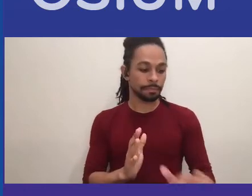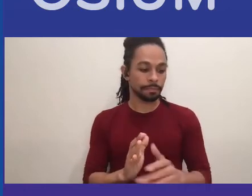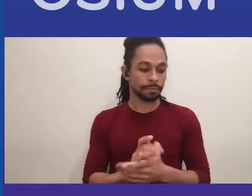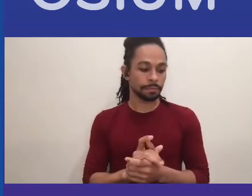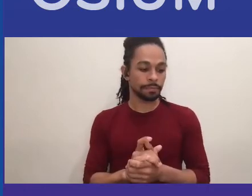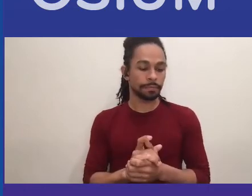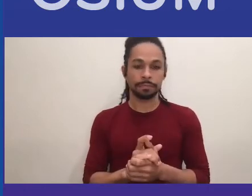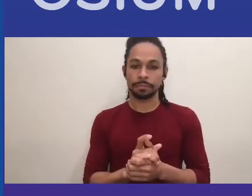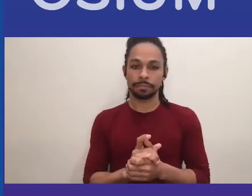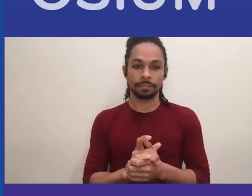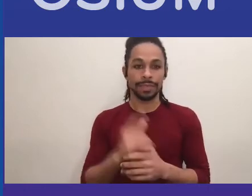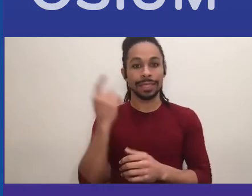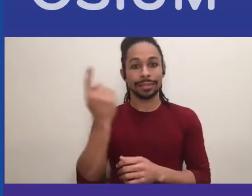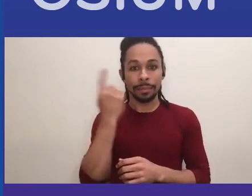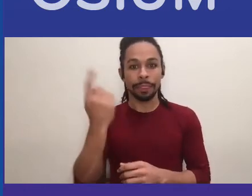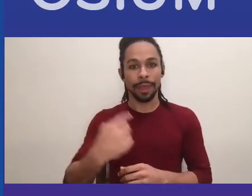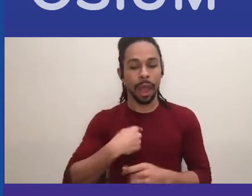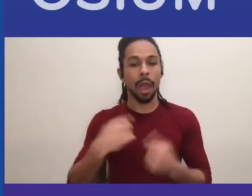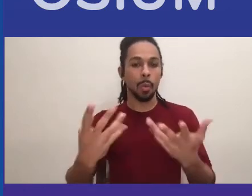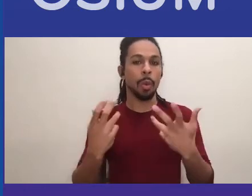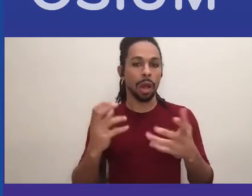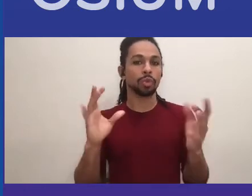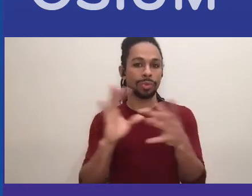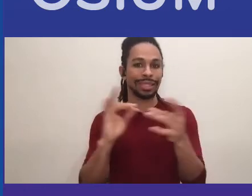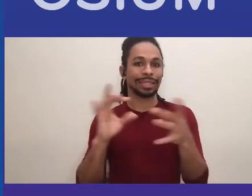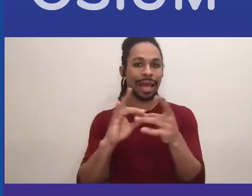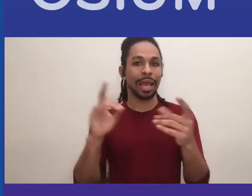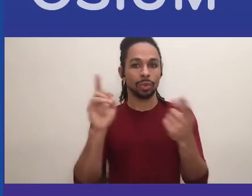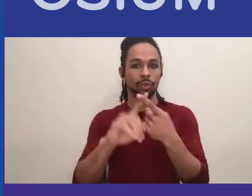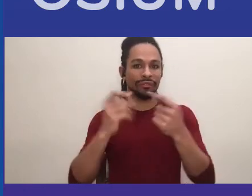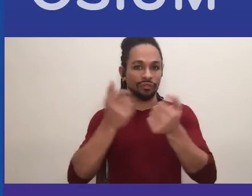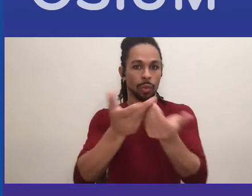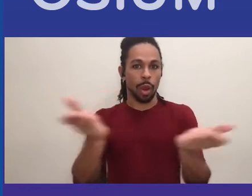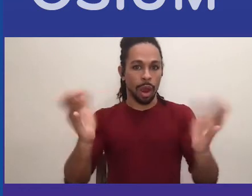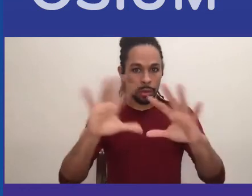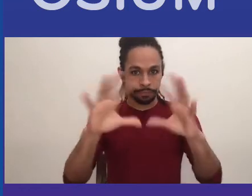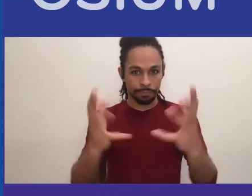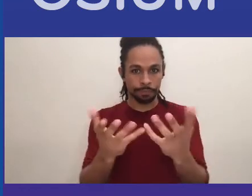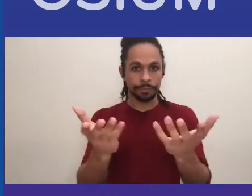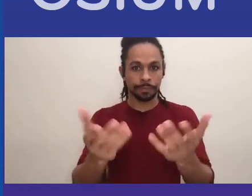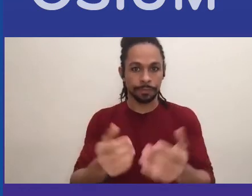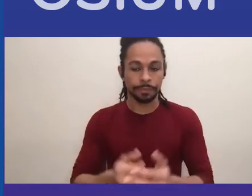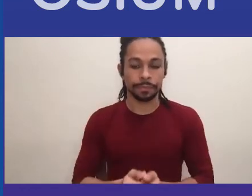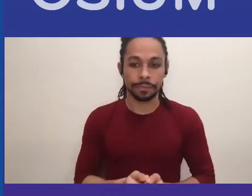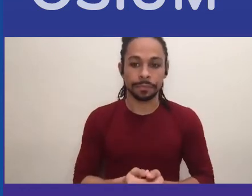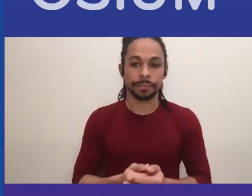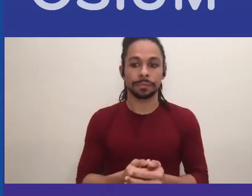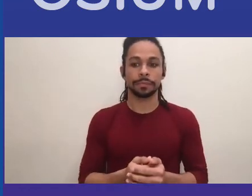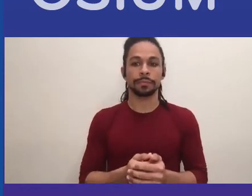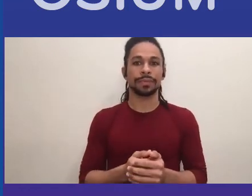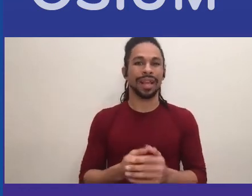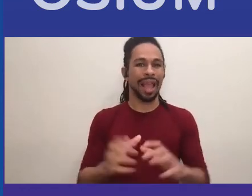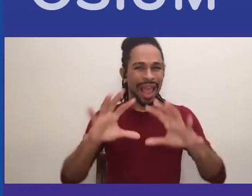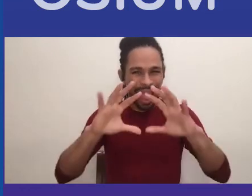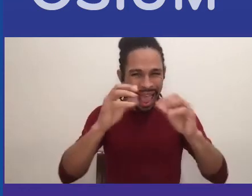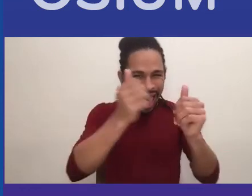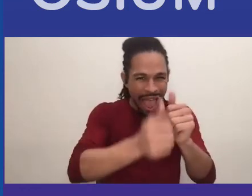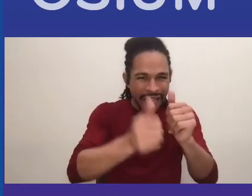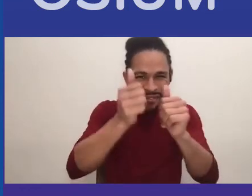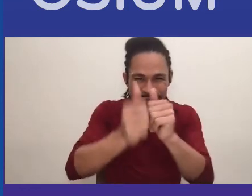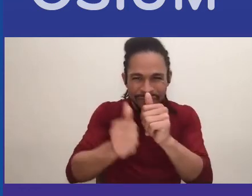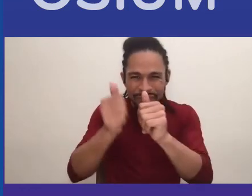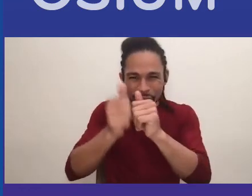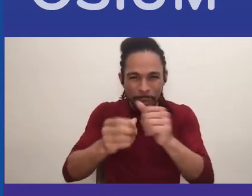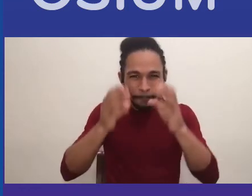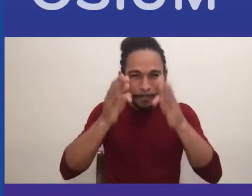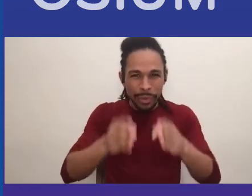something that I want to say to everyone, like everyone in